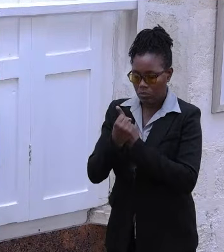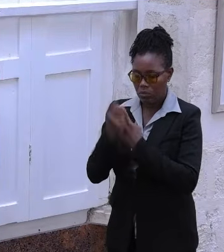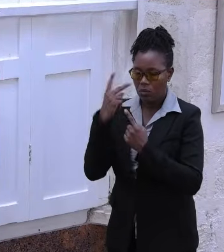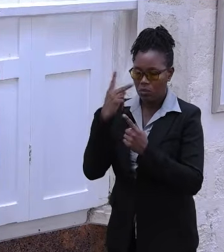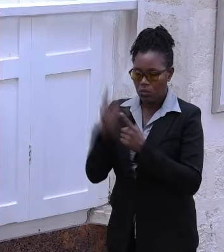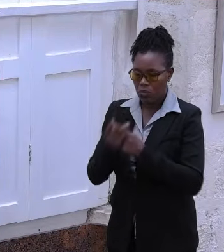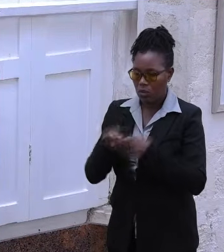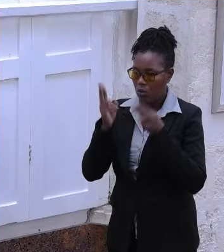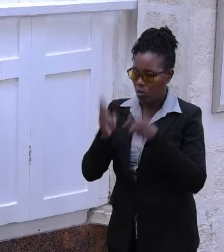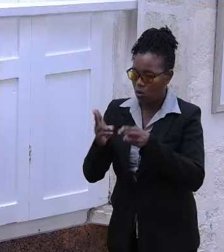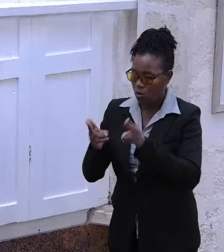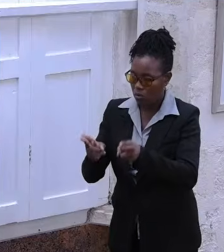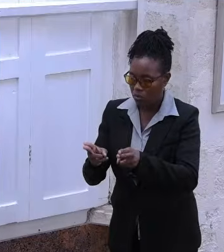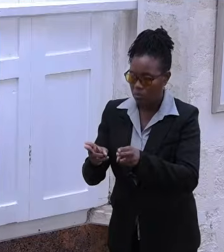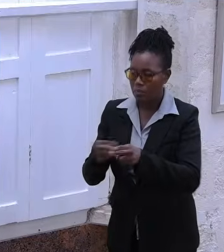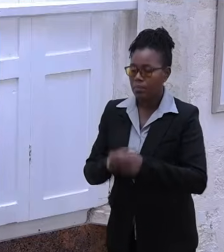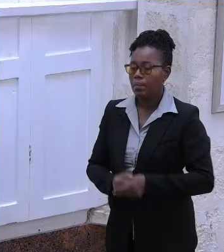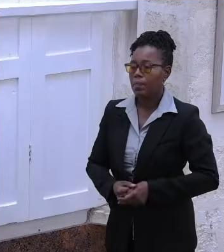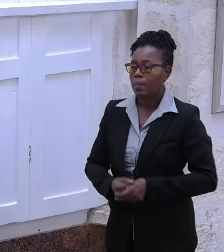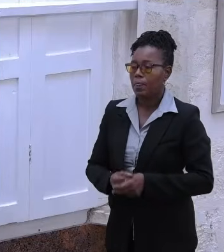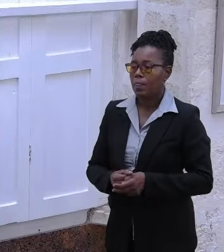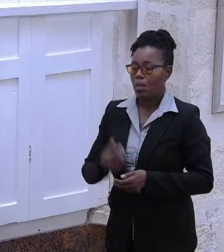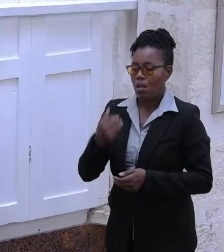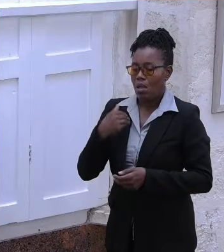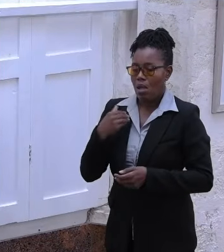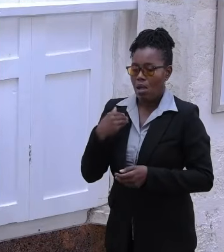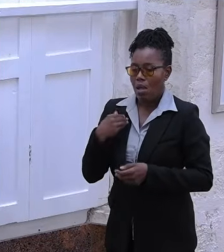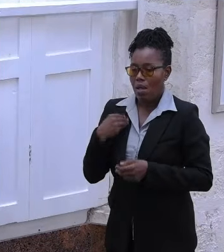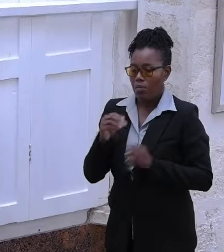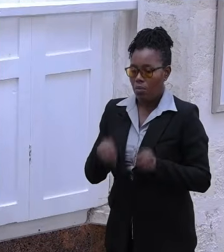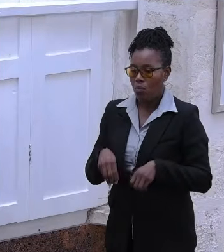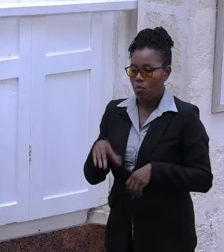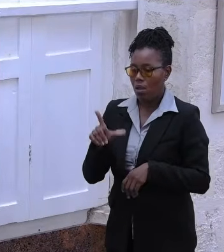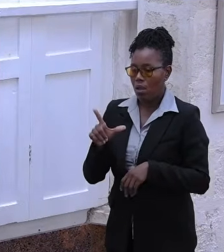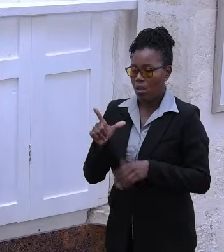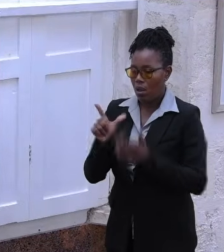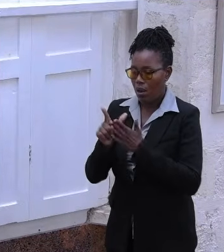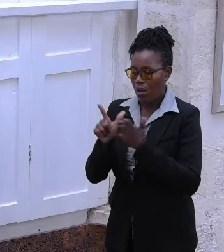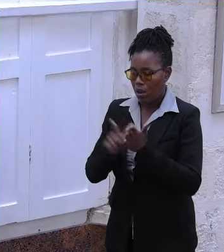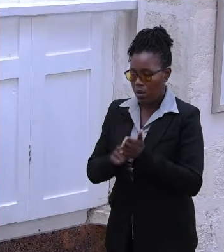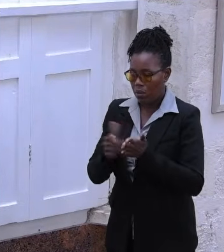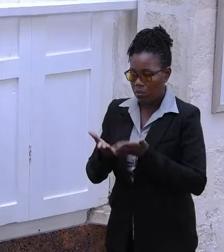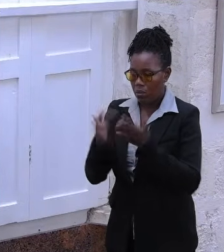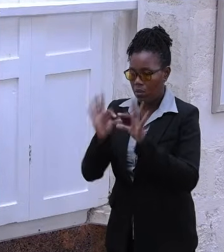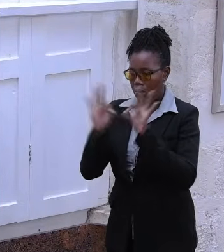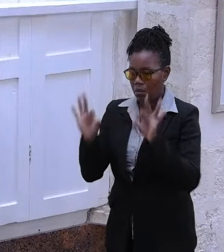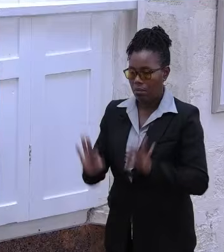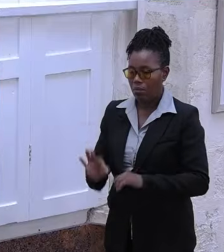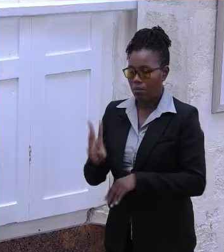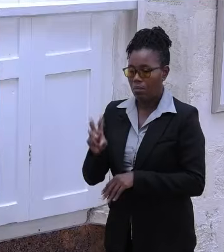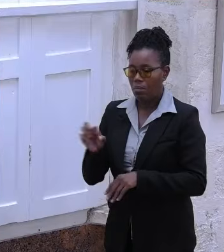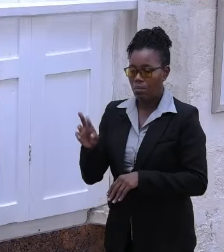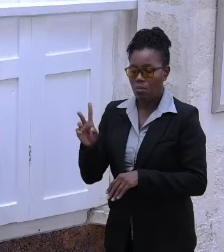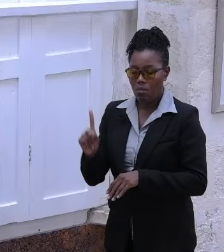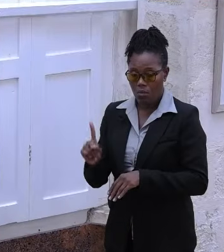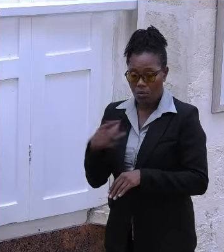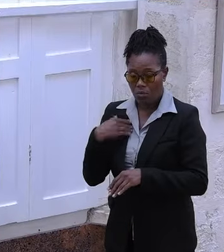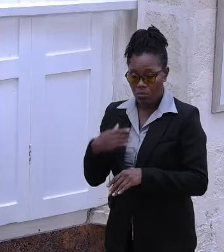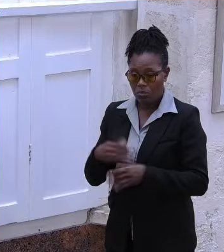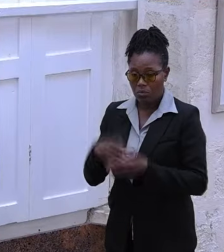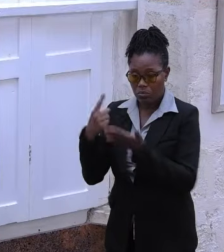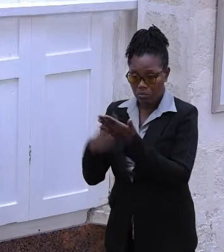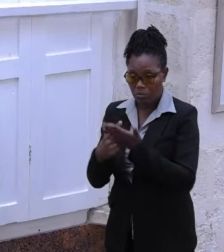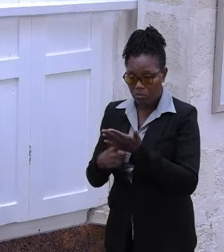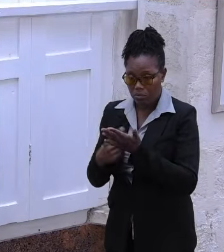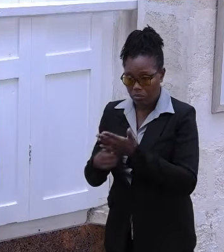urgency of it and have to move to a legislative framework in order to address it, then